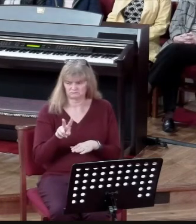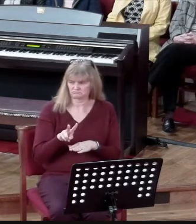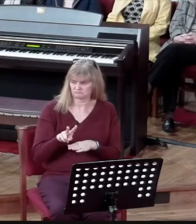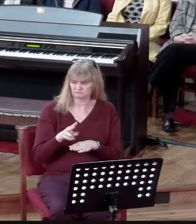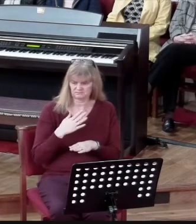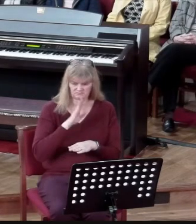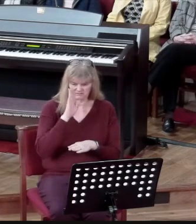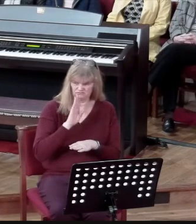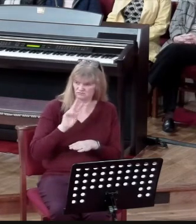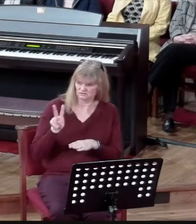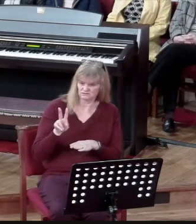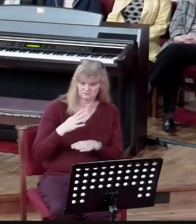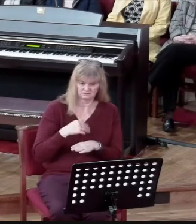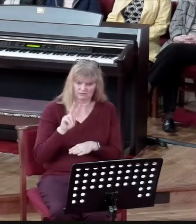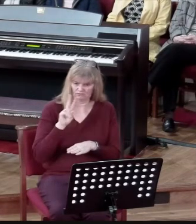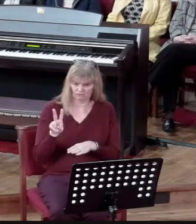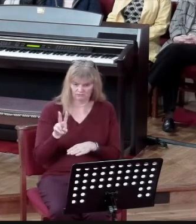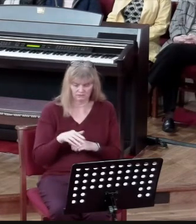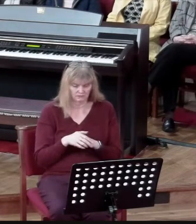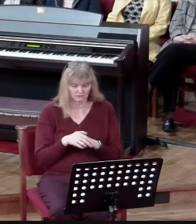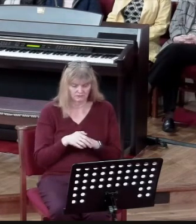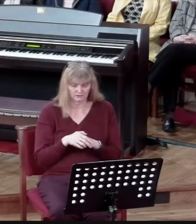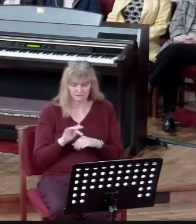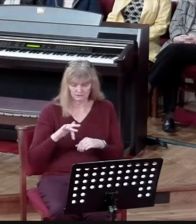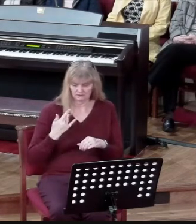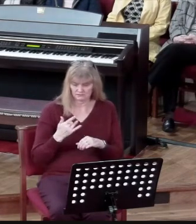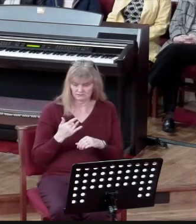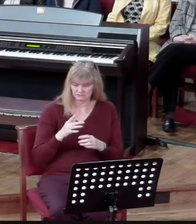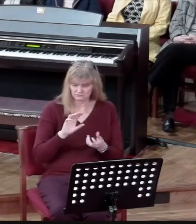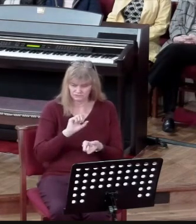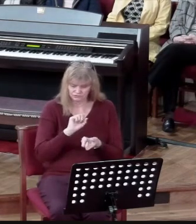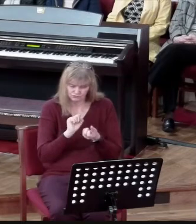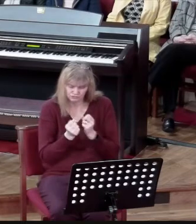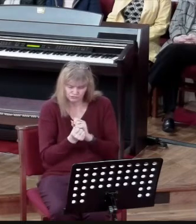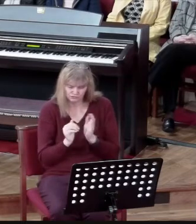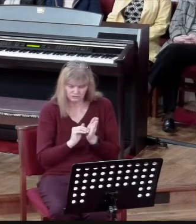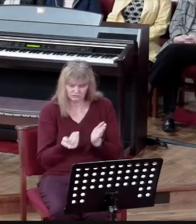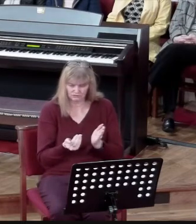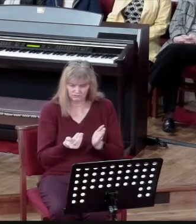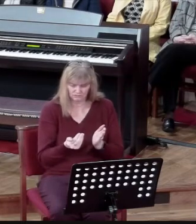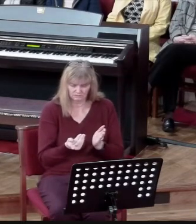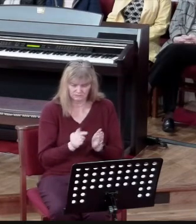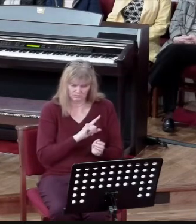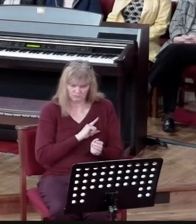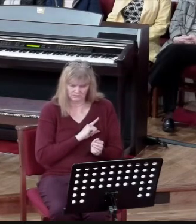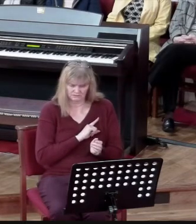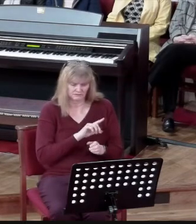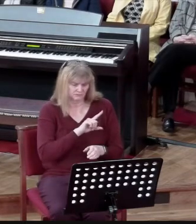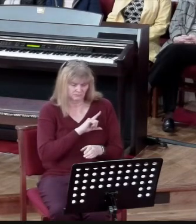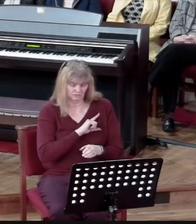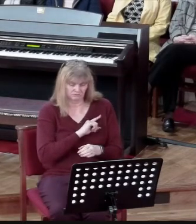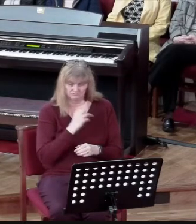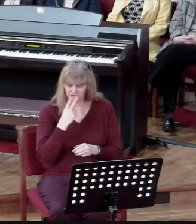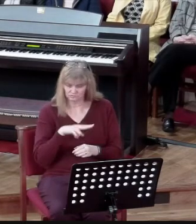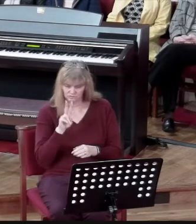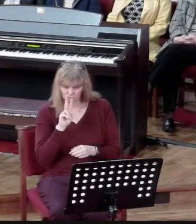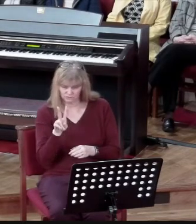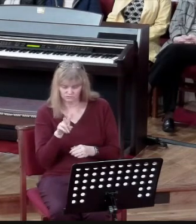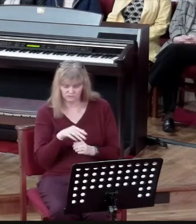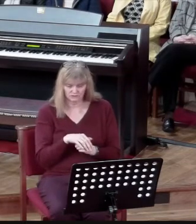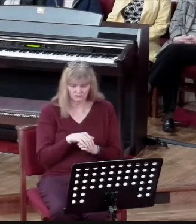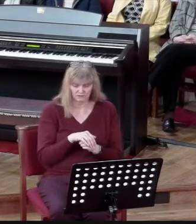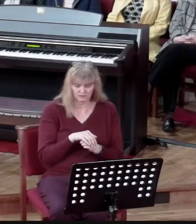years ago. But if I do that, your mind's going to start going back to the 1960s and what was I doing when Acker Bilt was playing Stranger on the Show. Well,